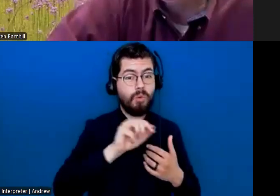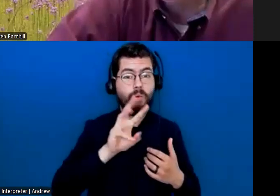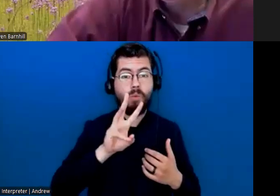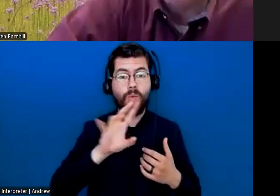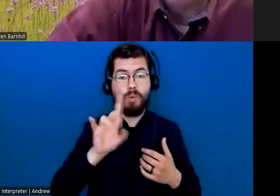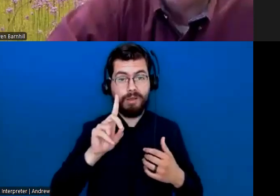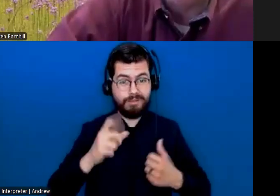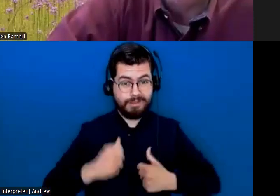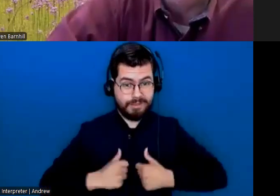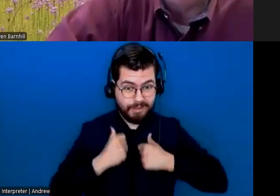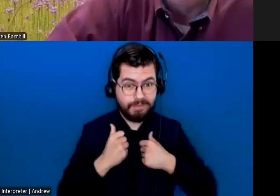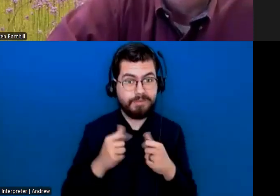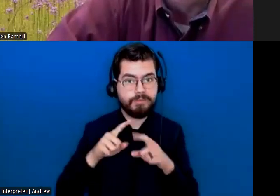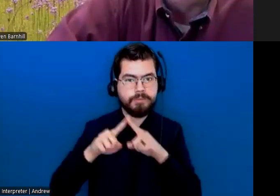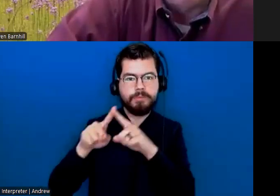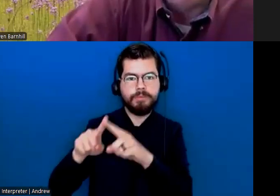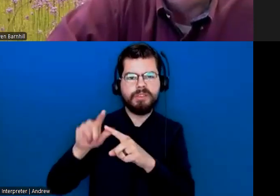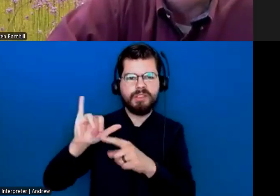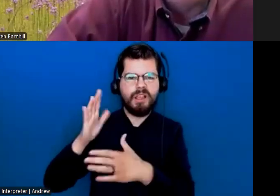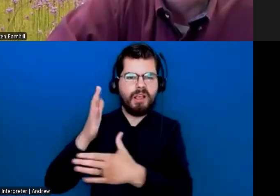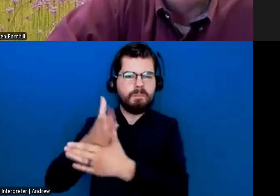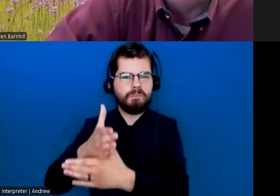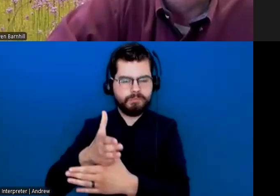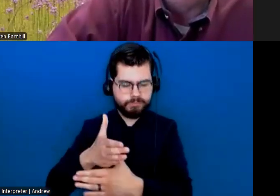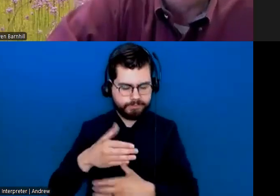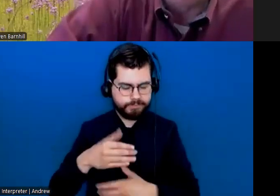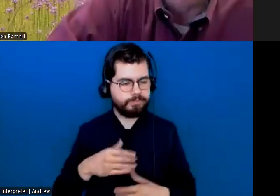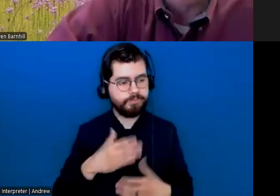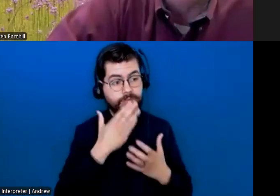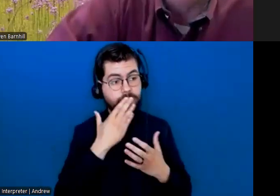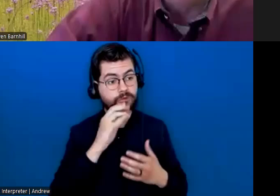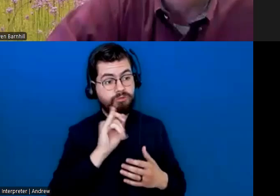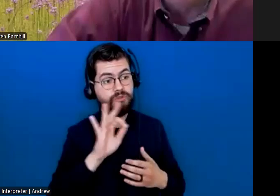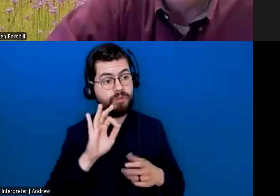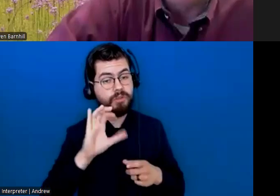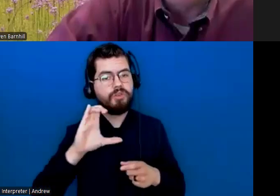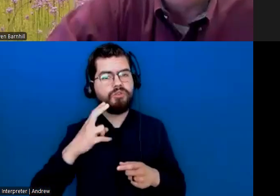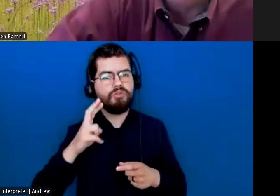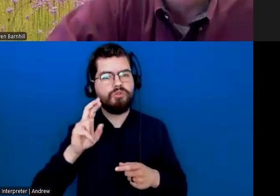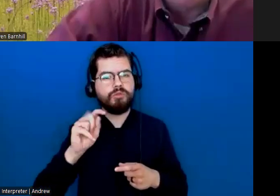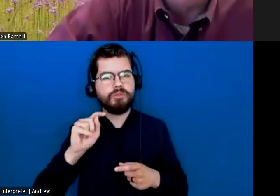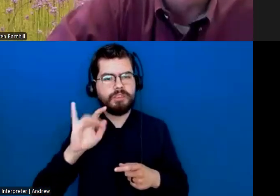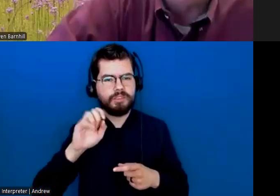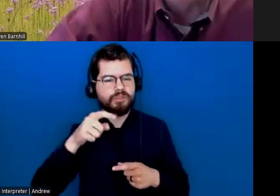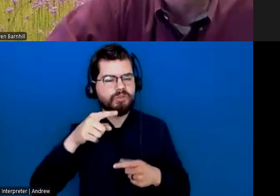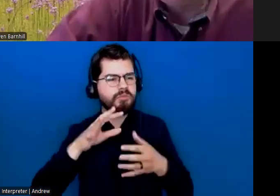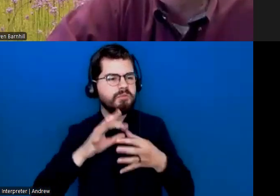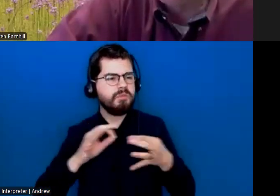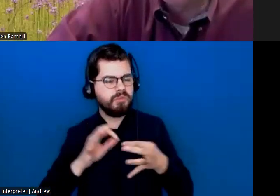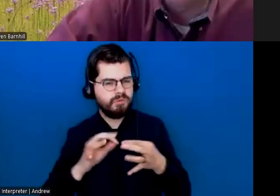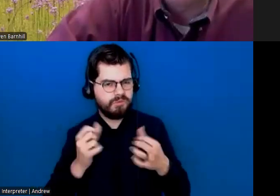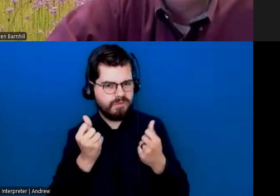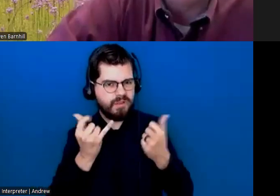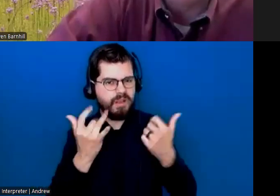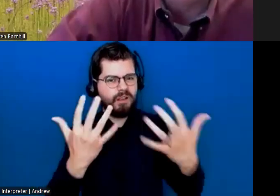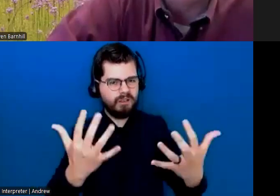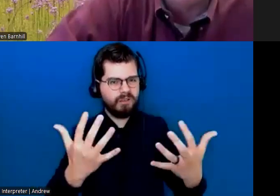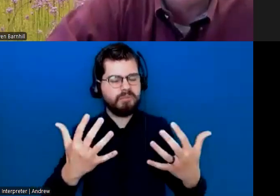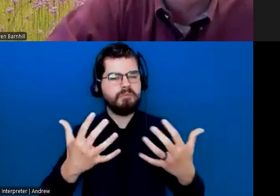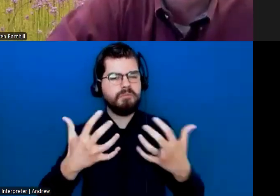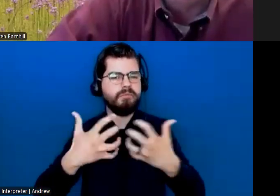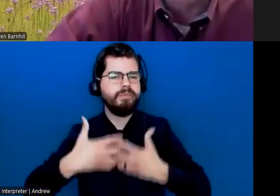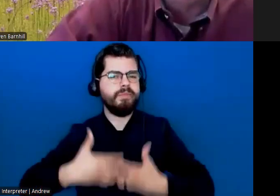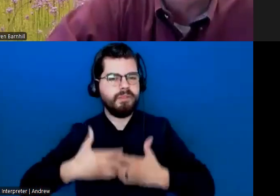had previously mentioned fire and the use of mechanical disturbance to maintain your ecosystems. Were there any